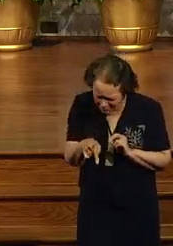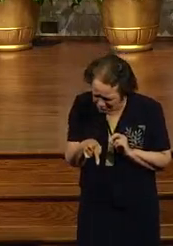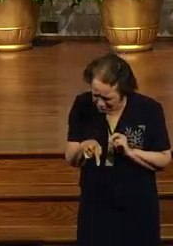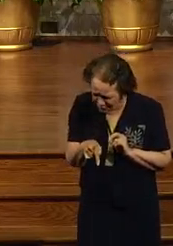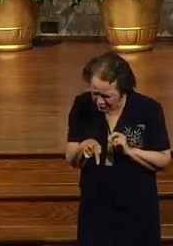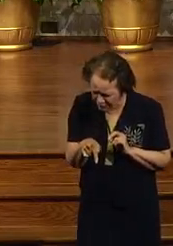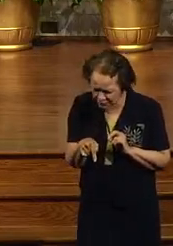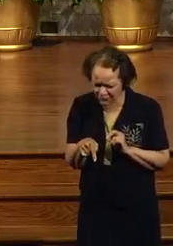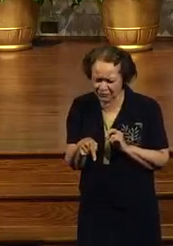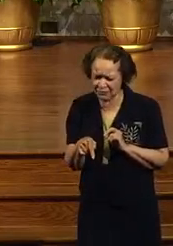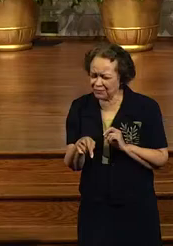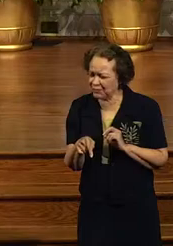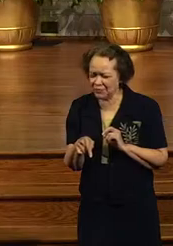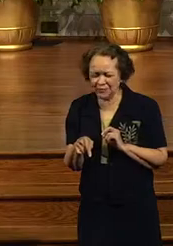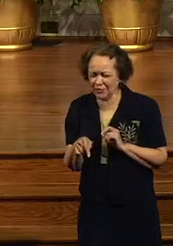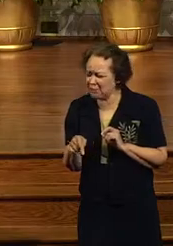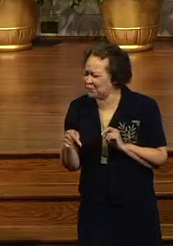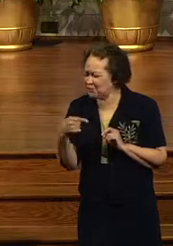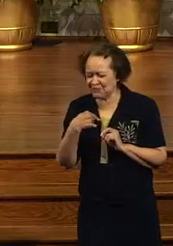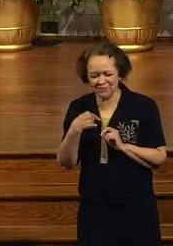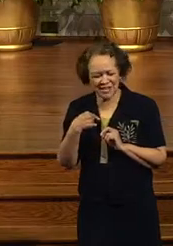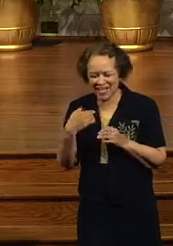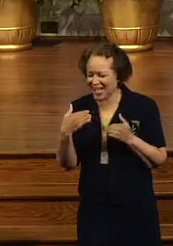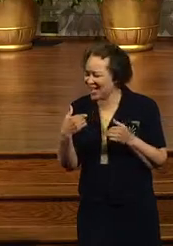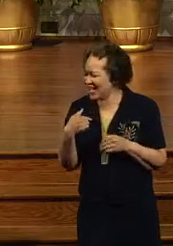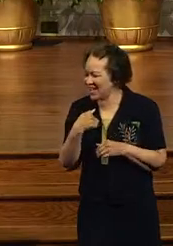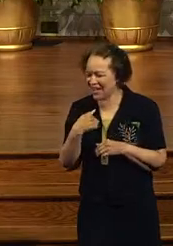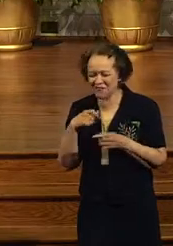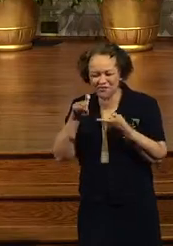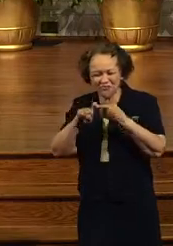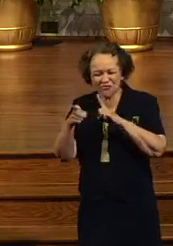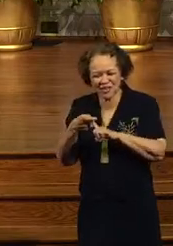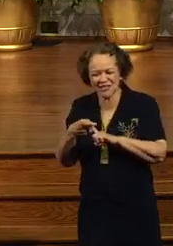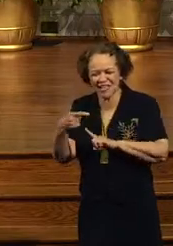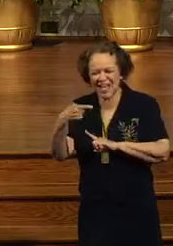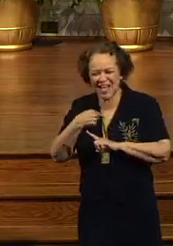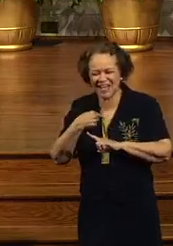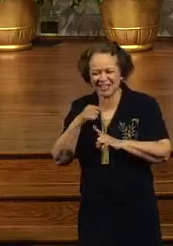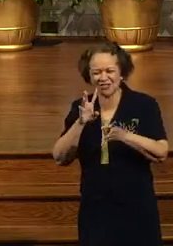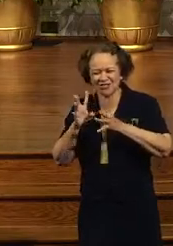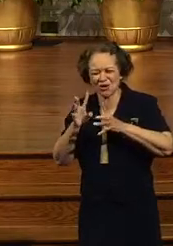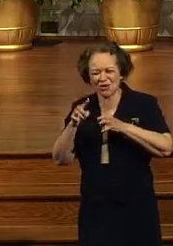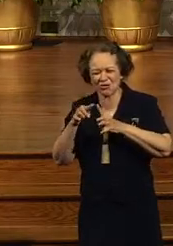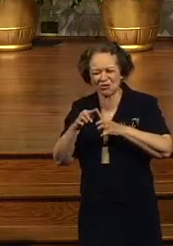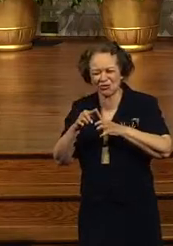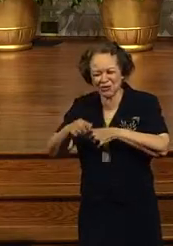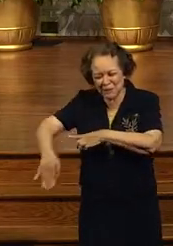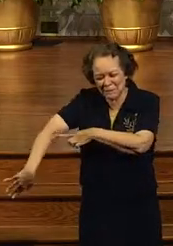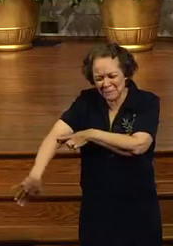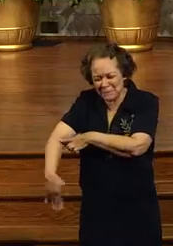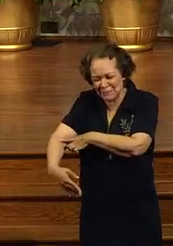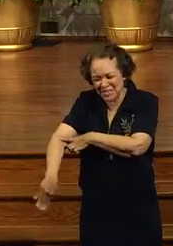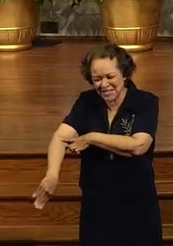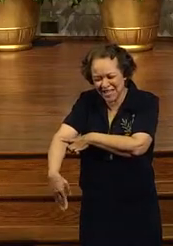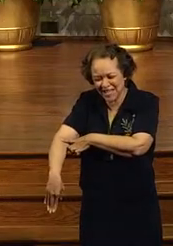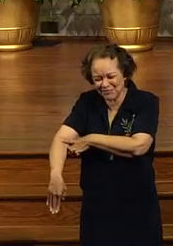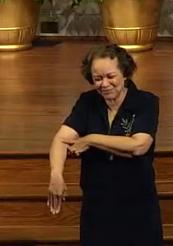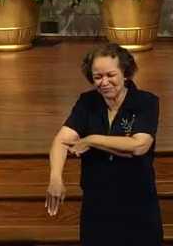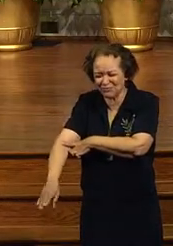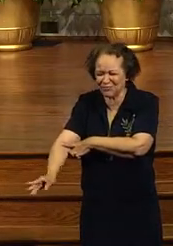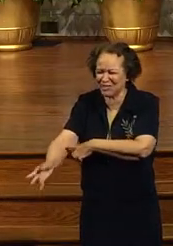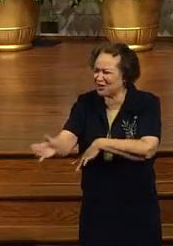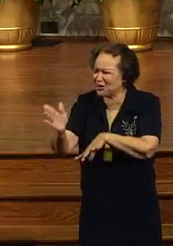got a friend that you can talk to in the midnight hour. You can call on his